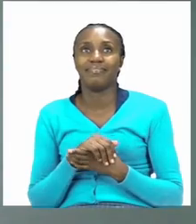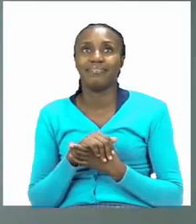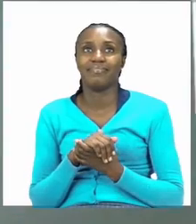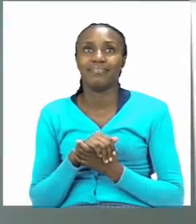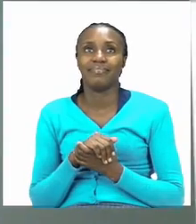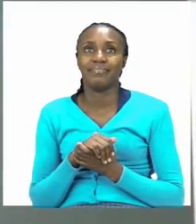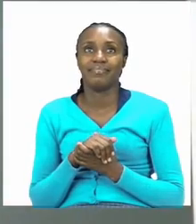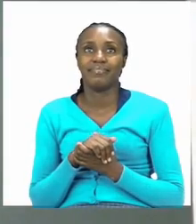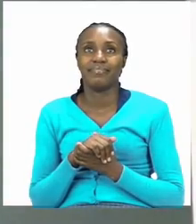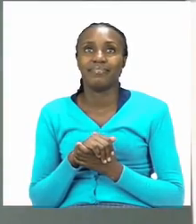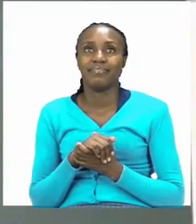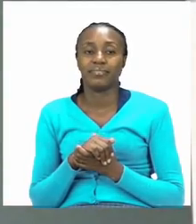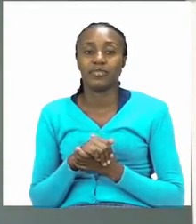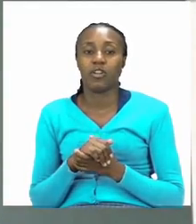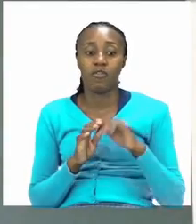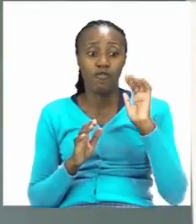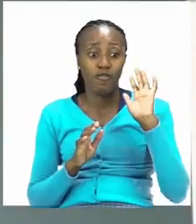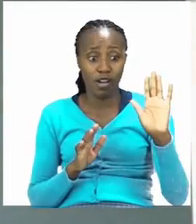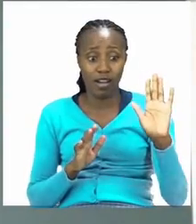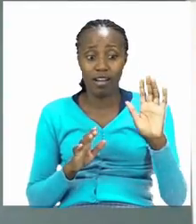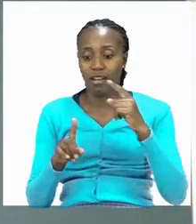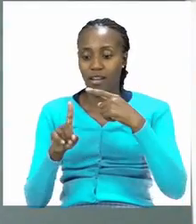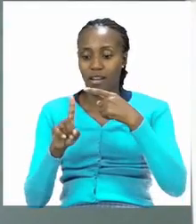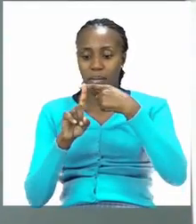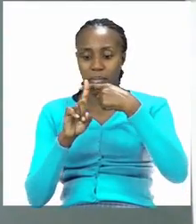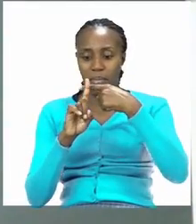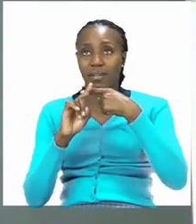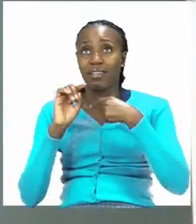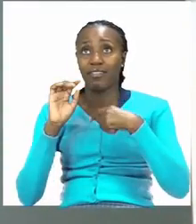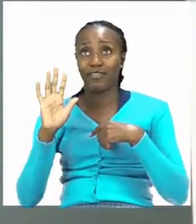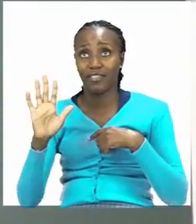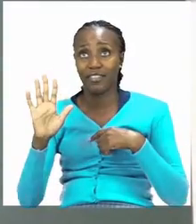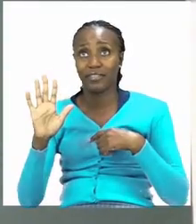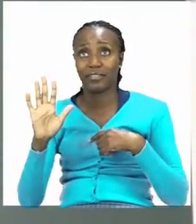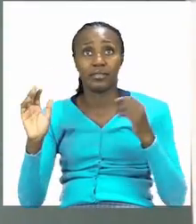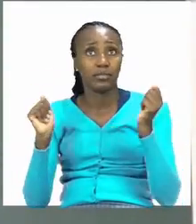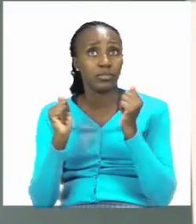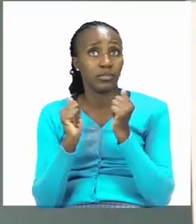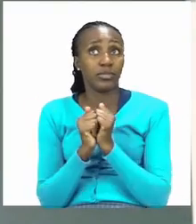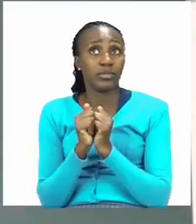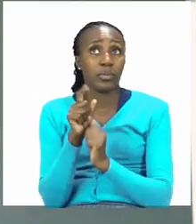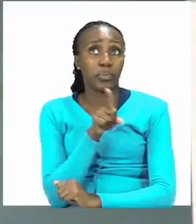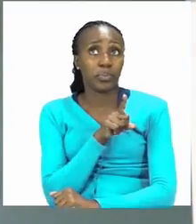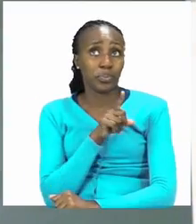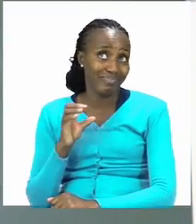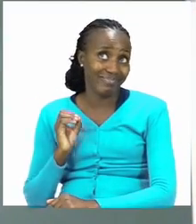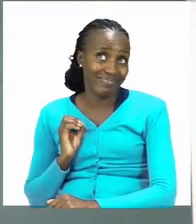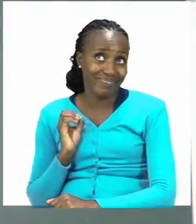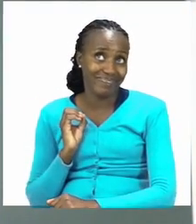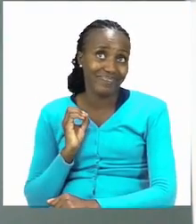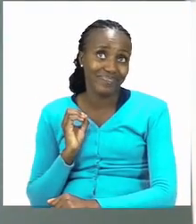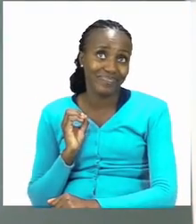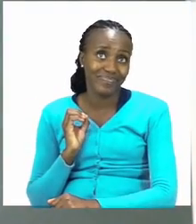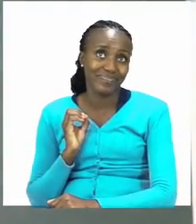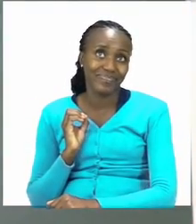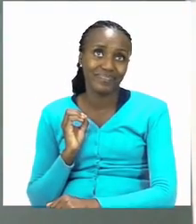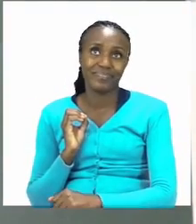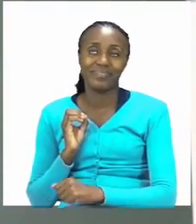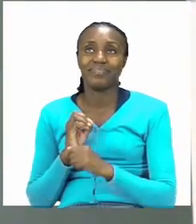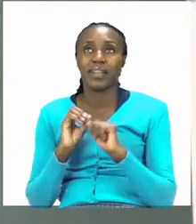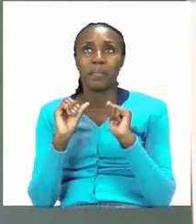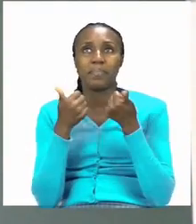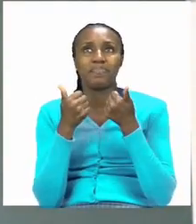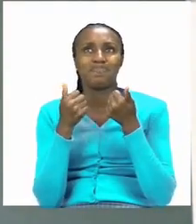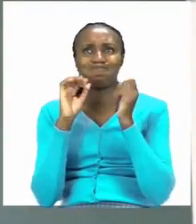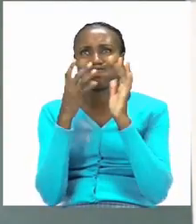10. So 5 plus 5 gives us 10. Well